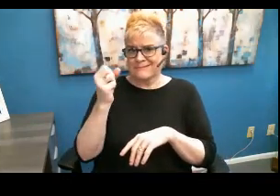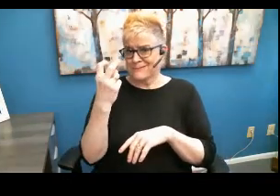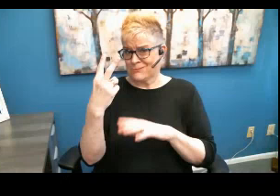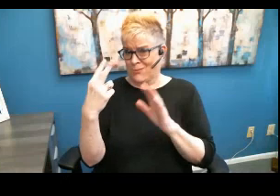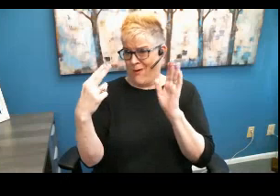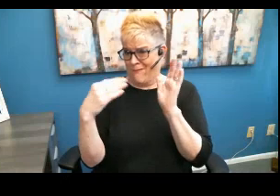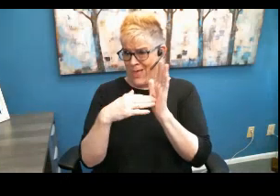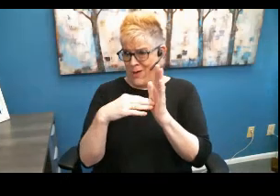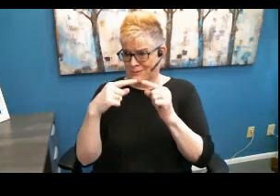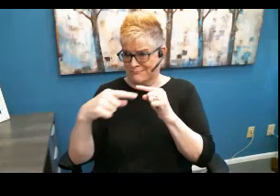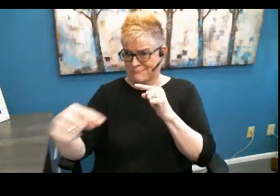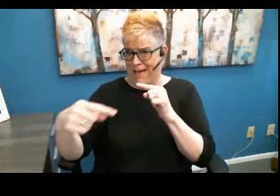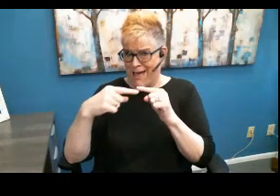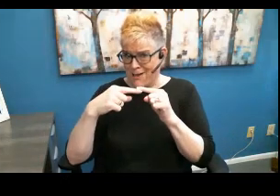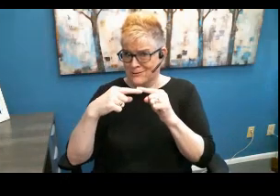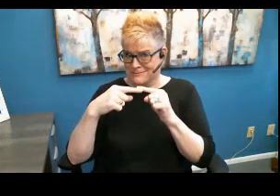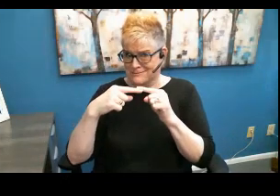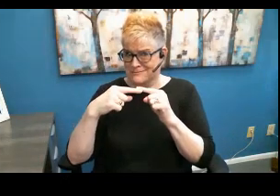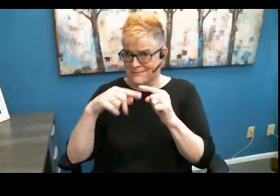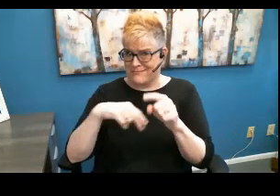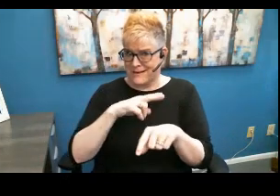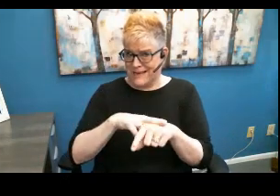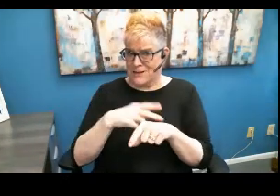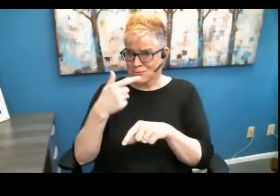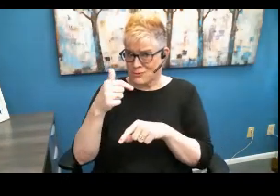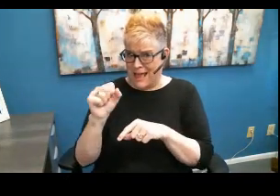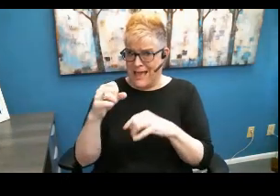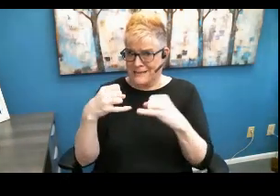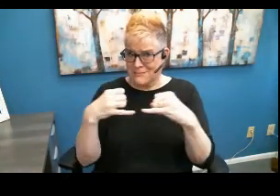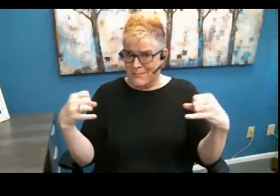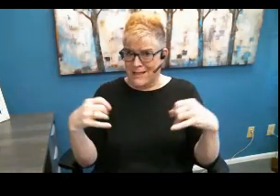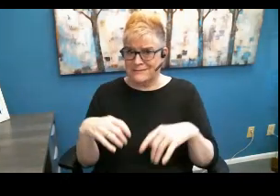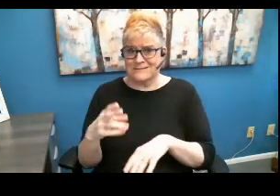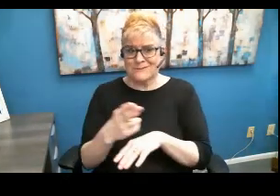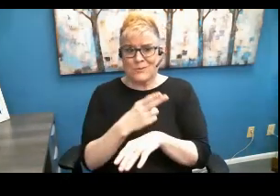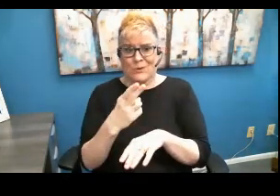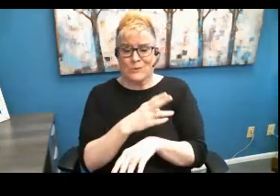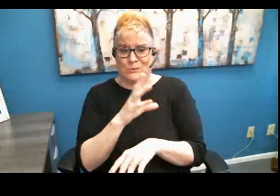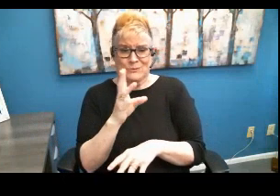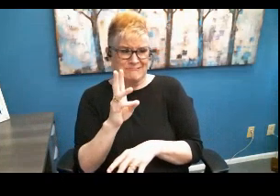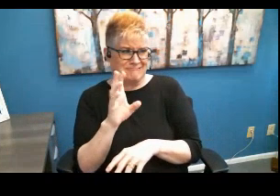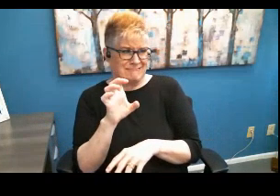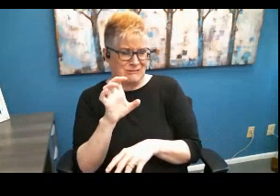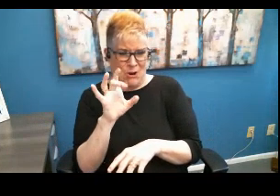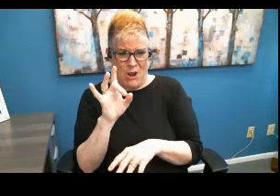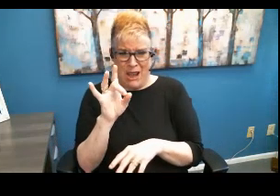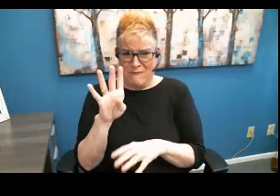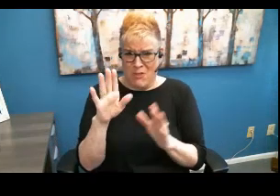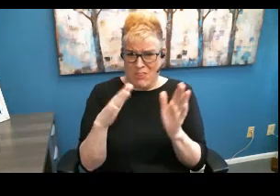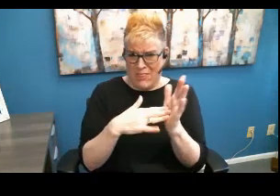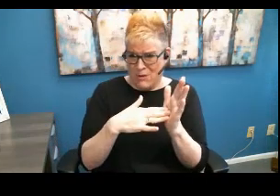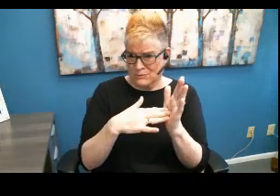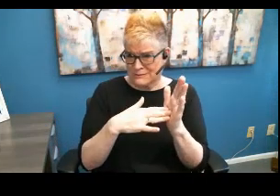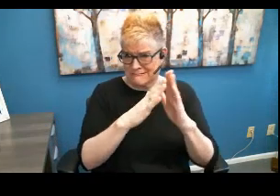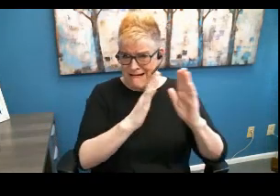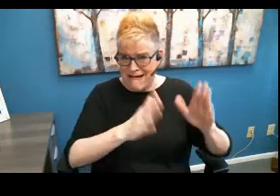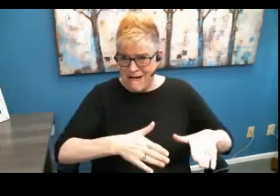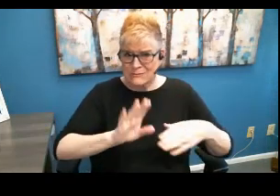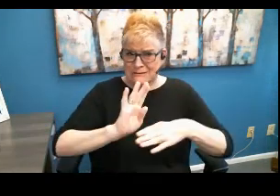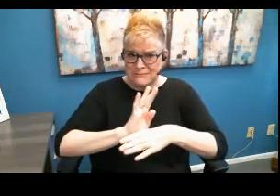pipelines. We serve 684 residential, businesses, and industrial customers, mostly in Pennsylvania and